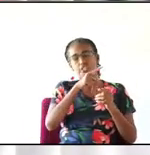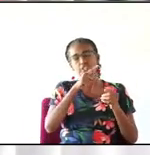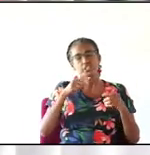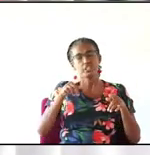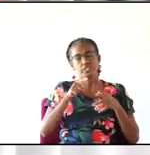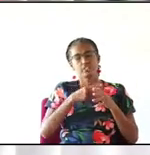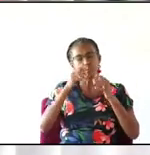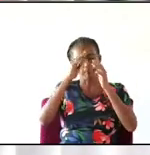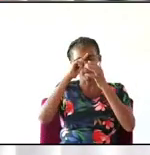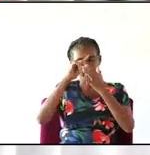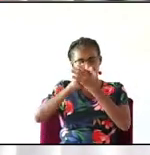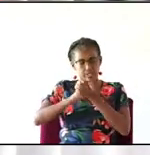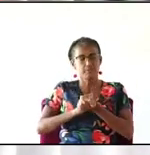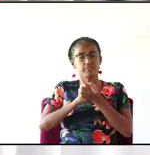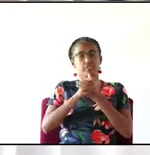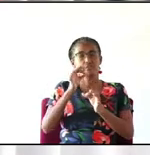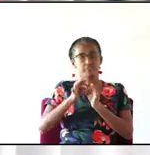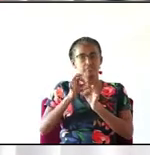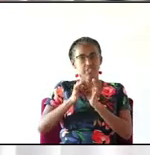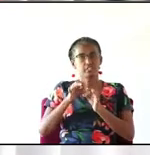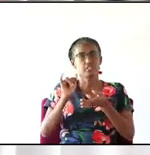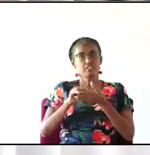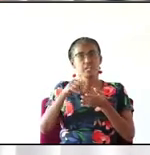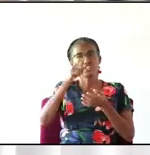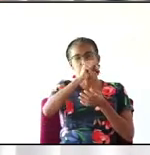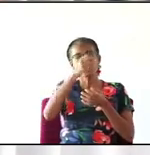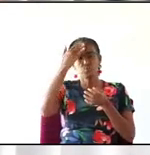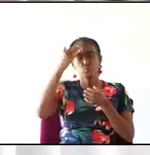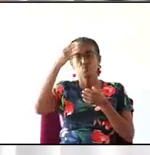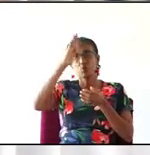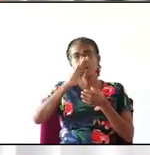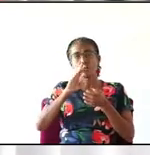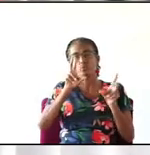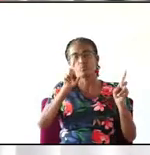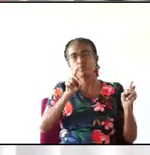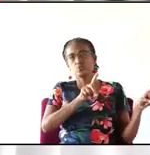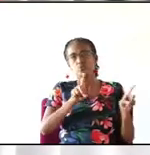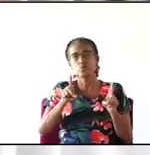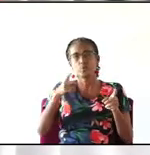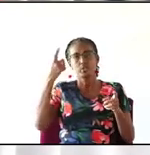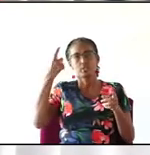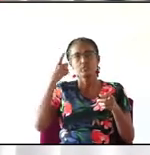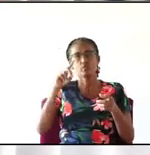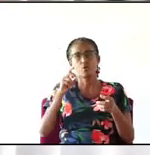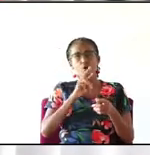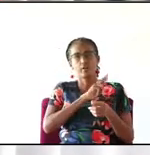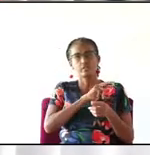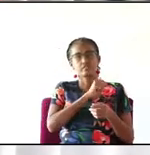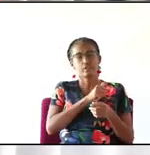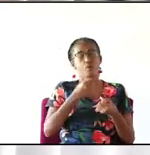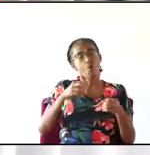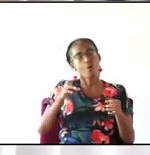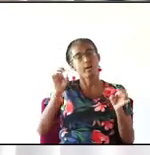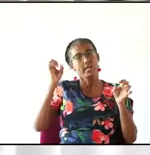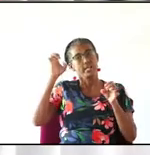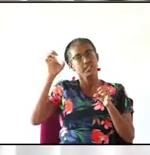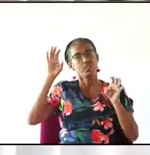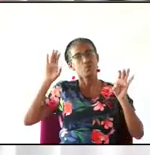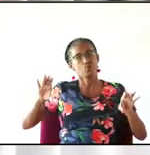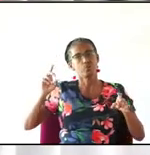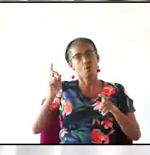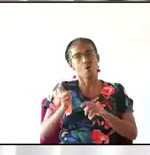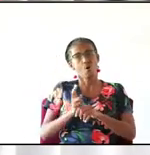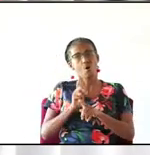the midst. And I knew that God could do it himself, but I knew that he could also use doctors and others to